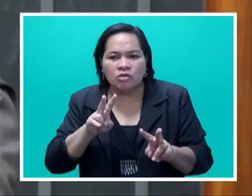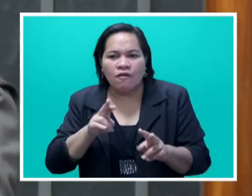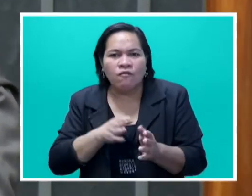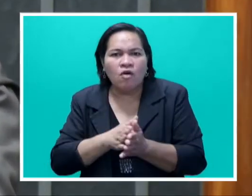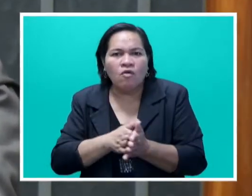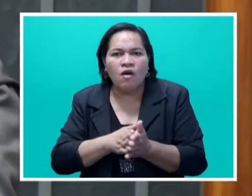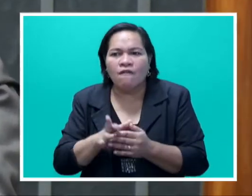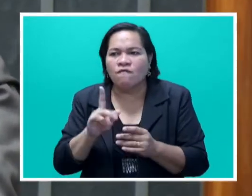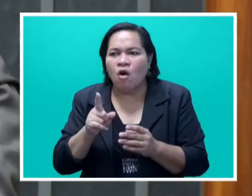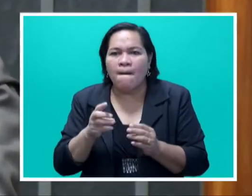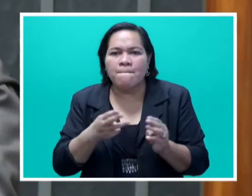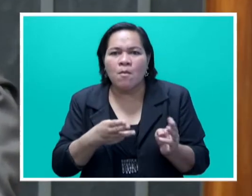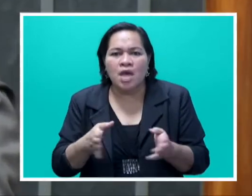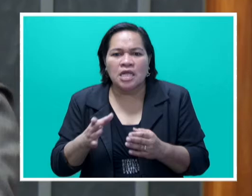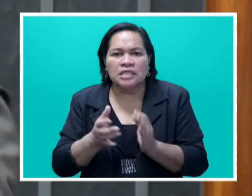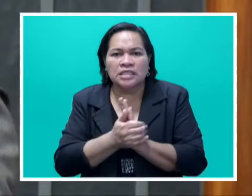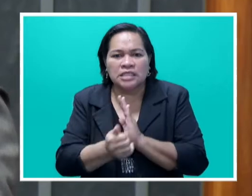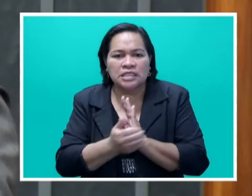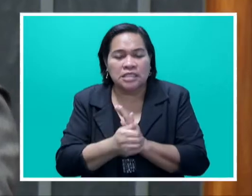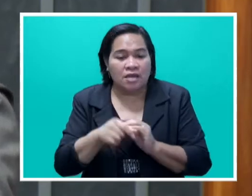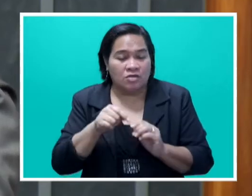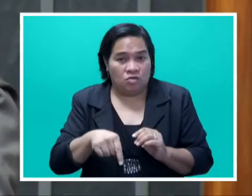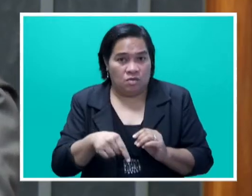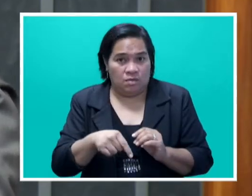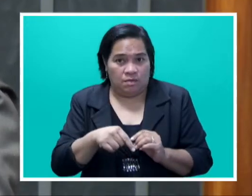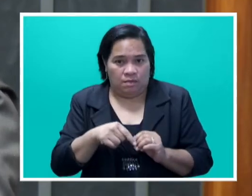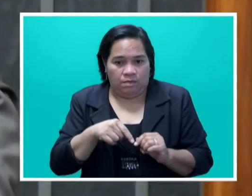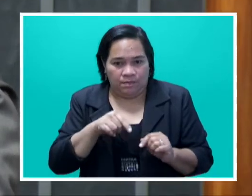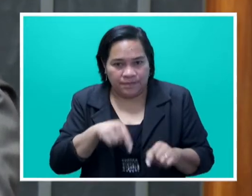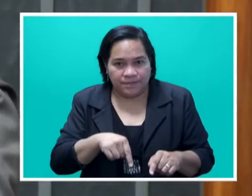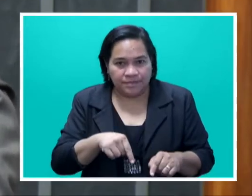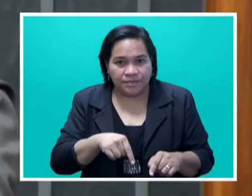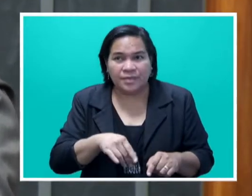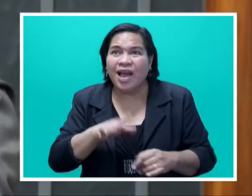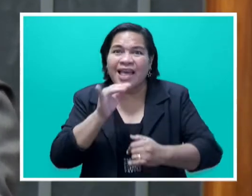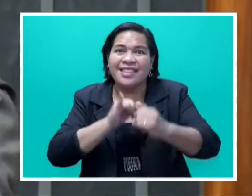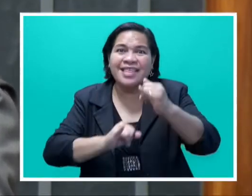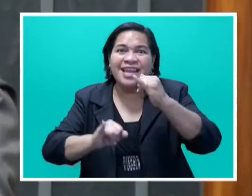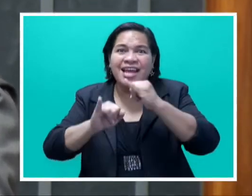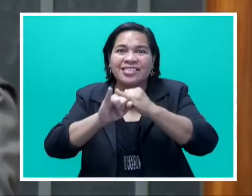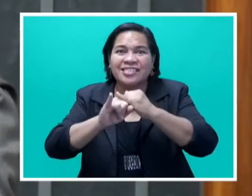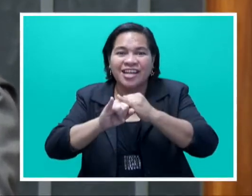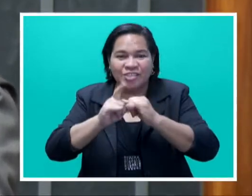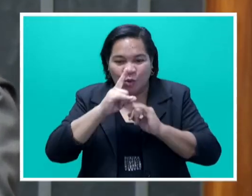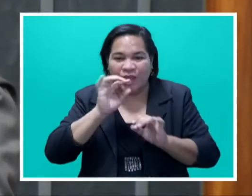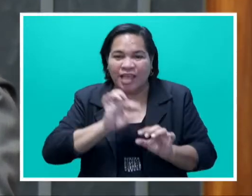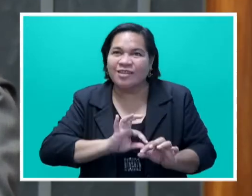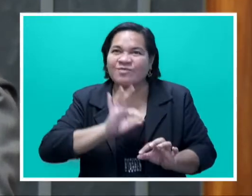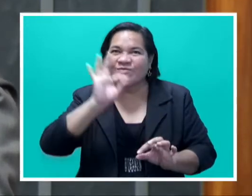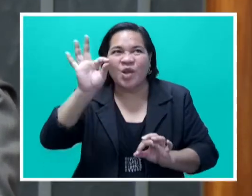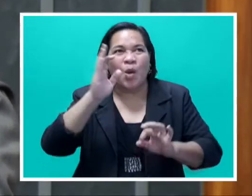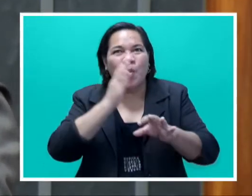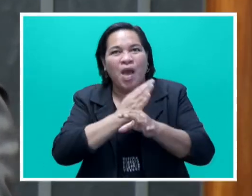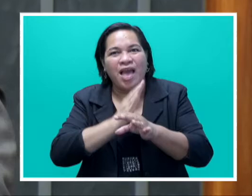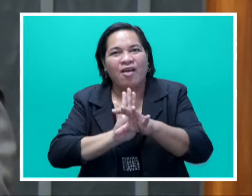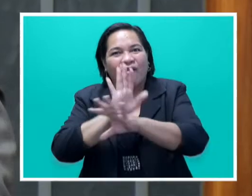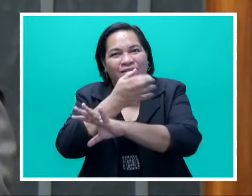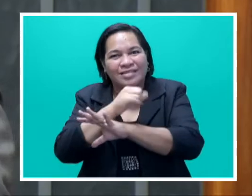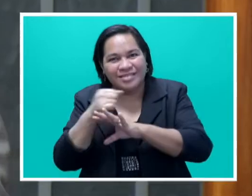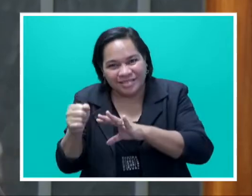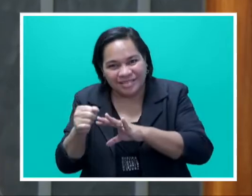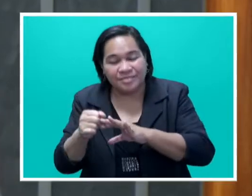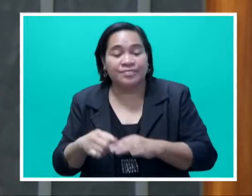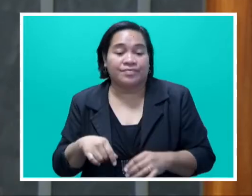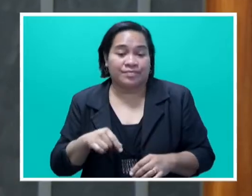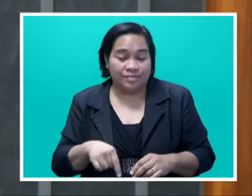to further place suitable Fijians into rewarding international placements. Mr. Speaker, the Ministry